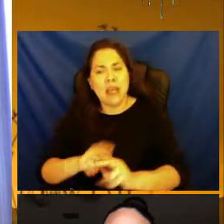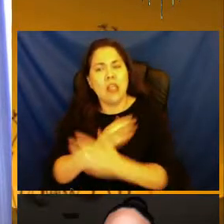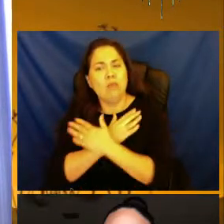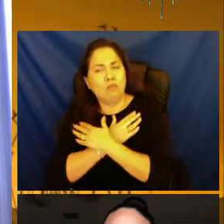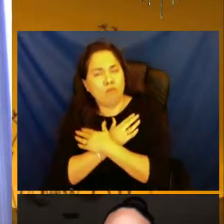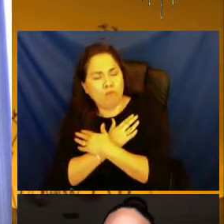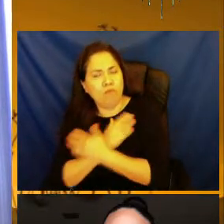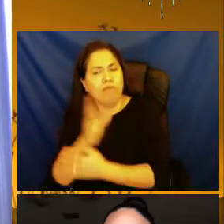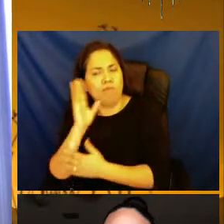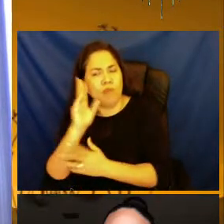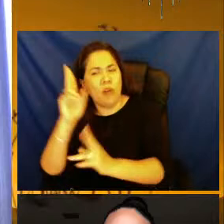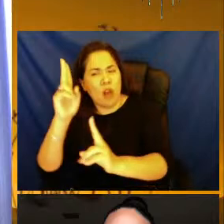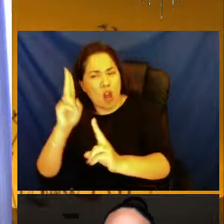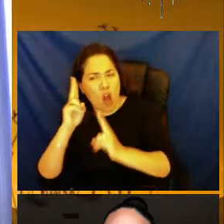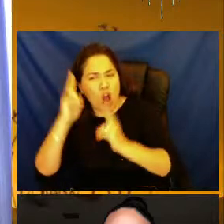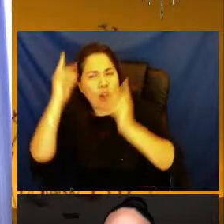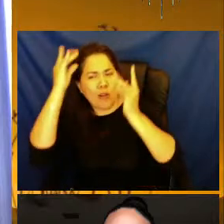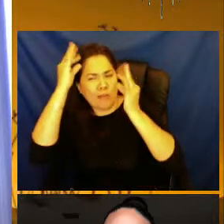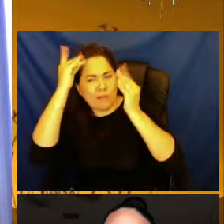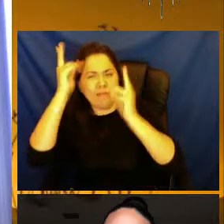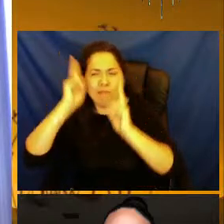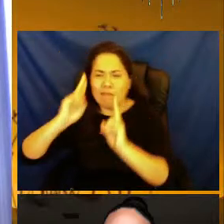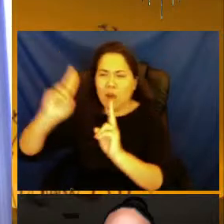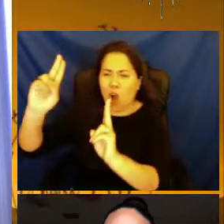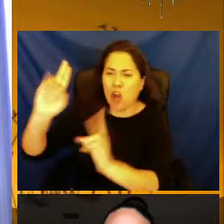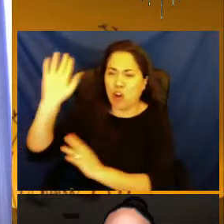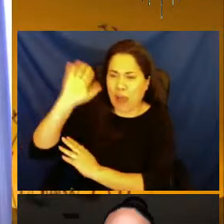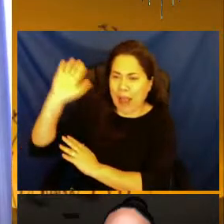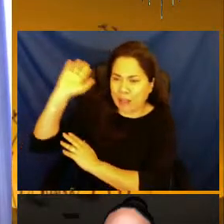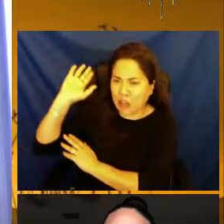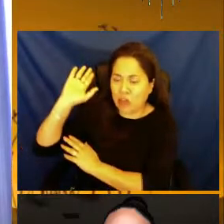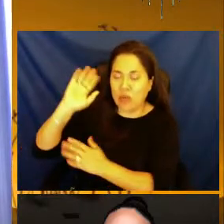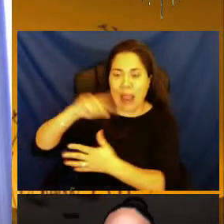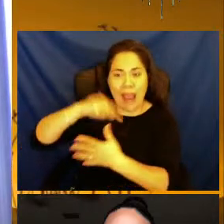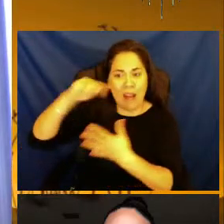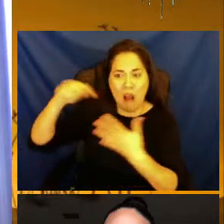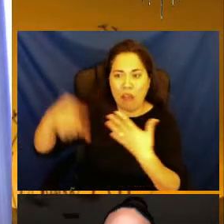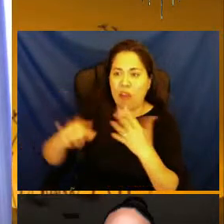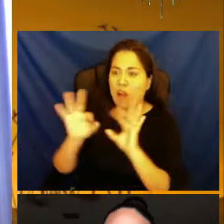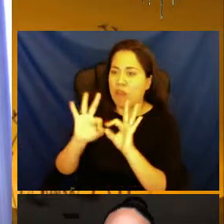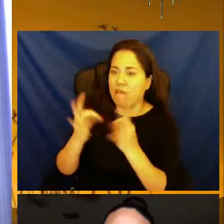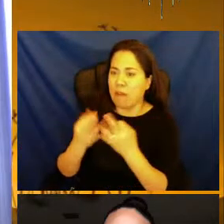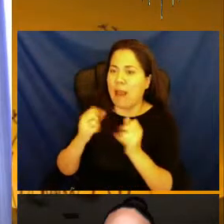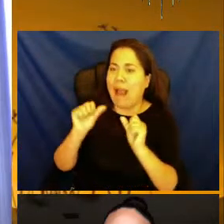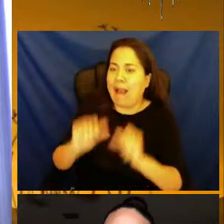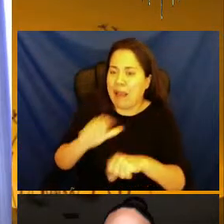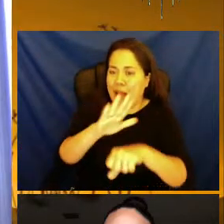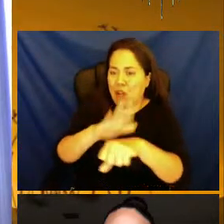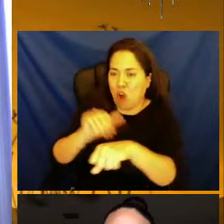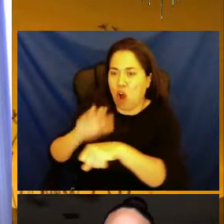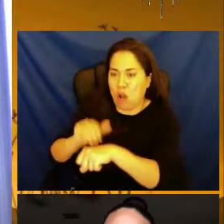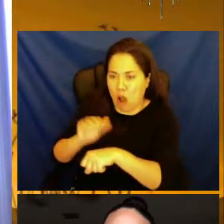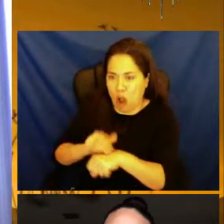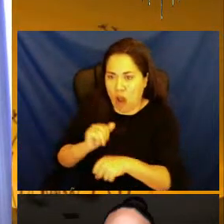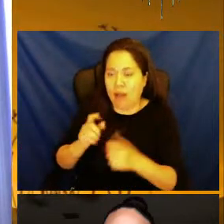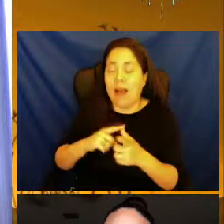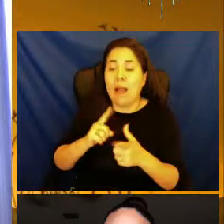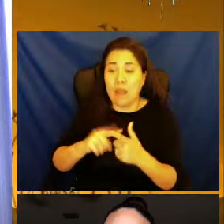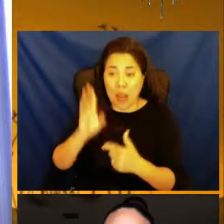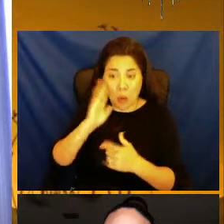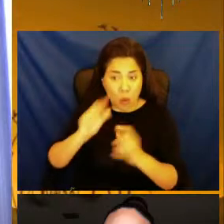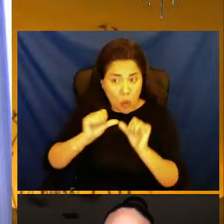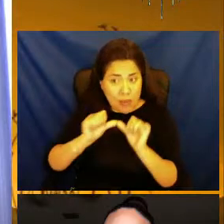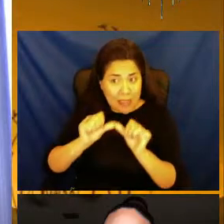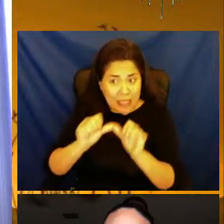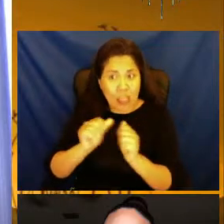song, honor your ancestors, I'll honor ours and all the other relatives that I can during this time. And then we'll continue on